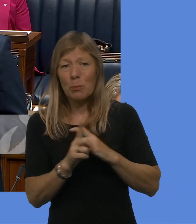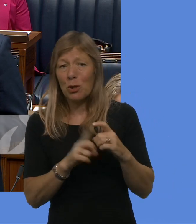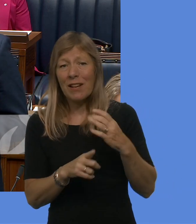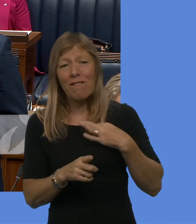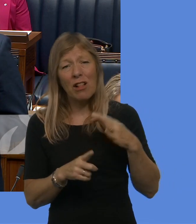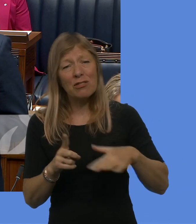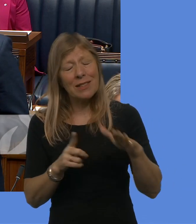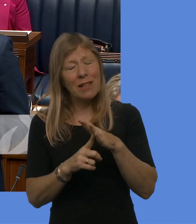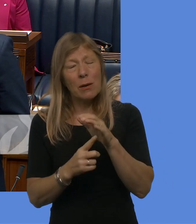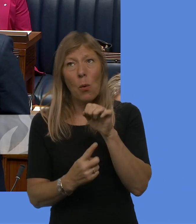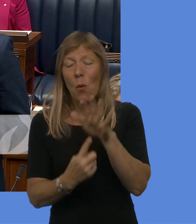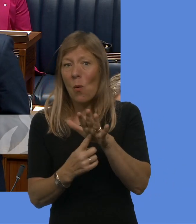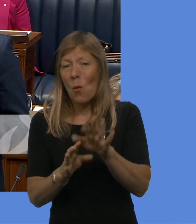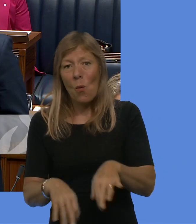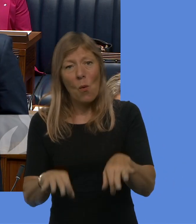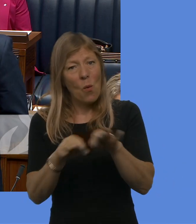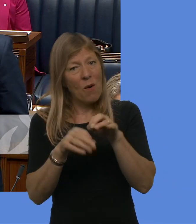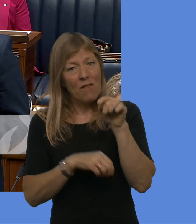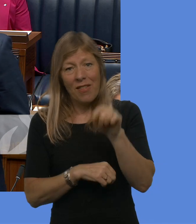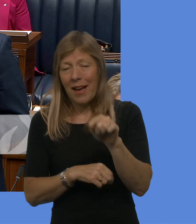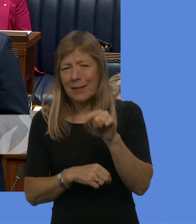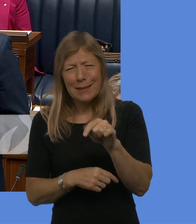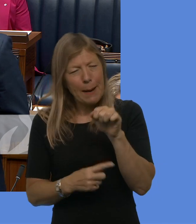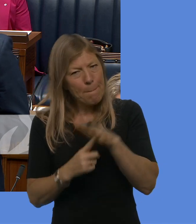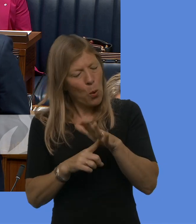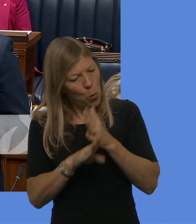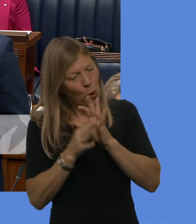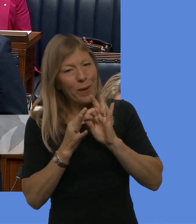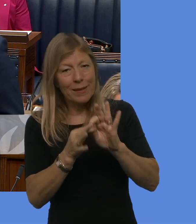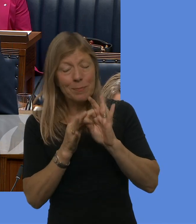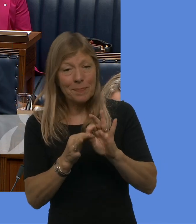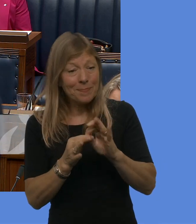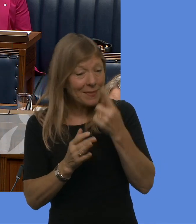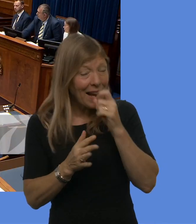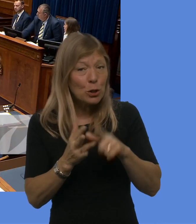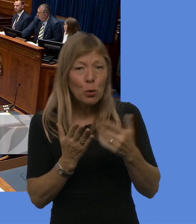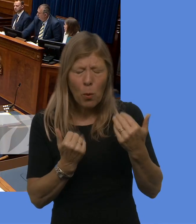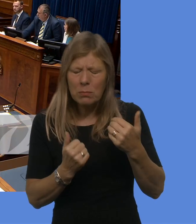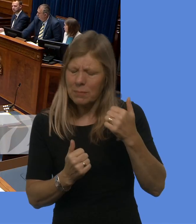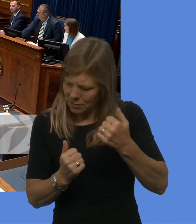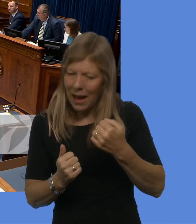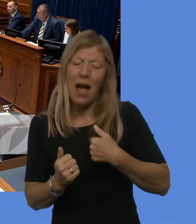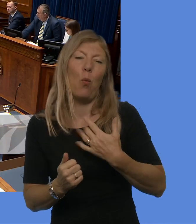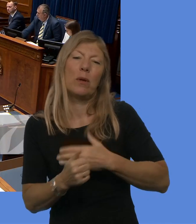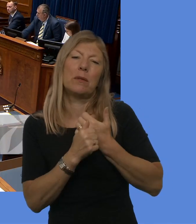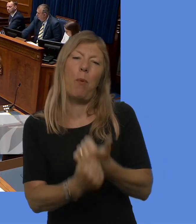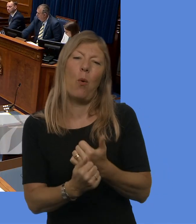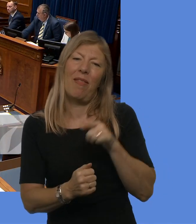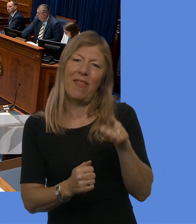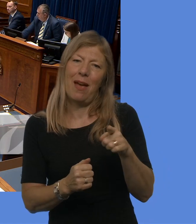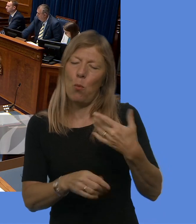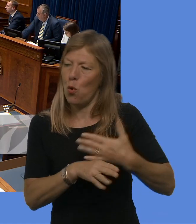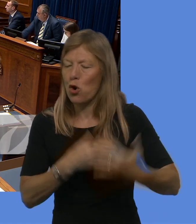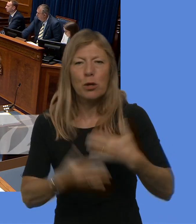that they're properly utilised, and where they can do more, then it's important that I support them to do more. Speaker.